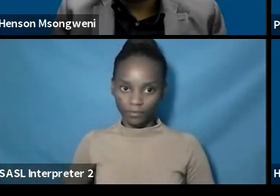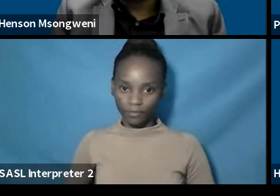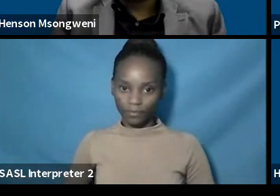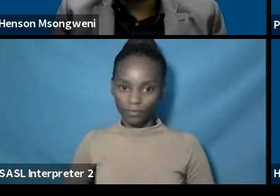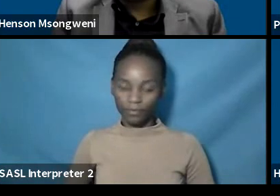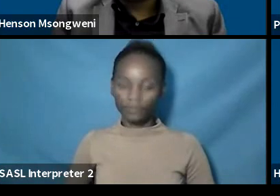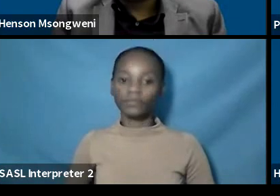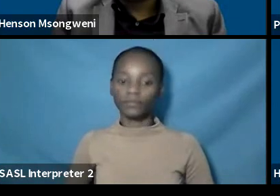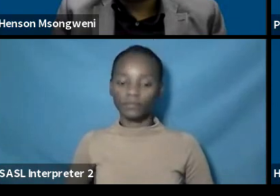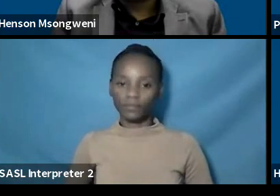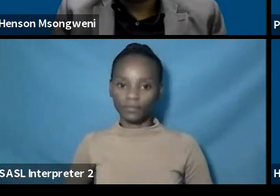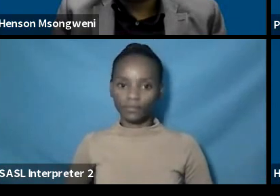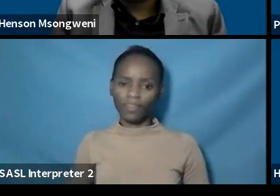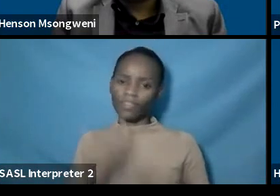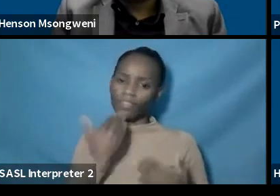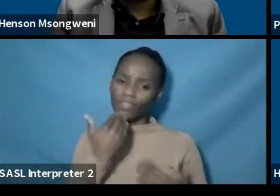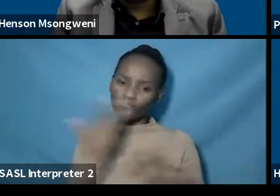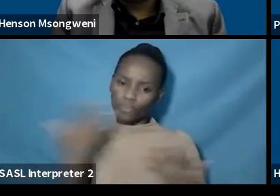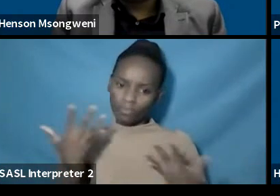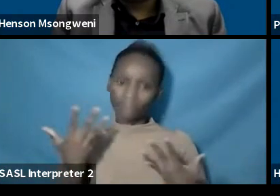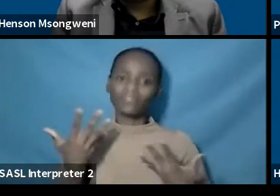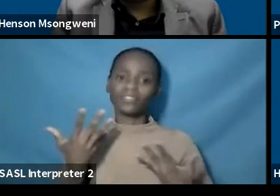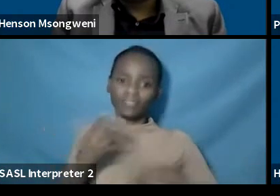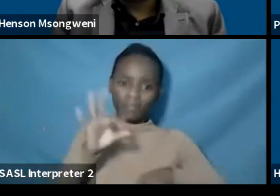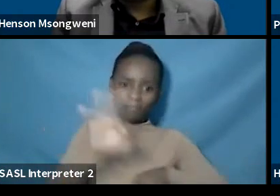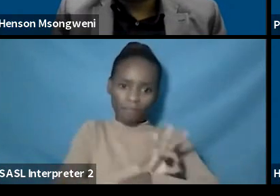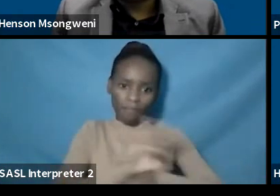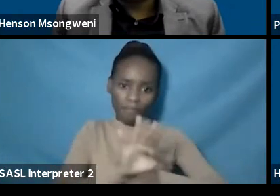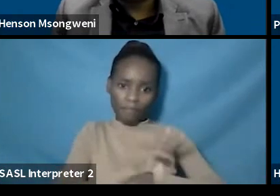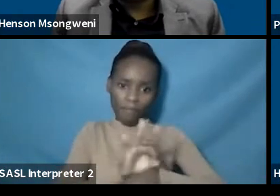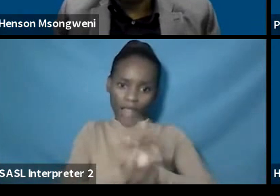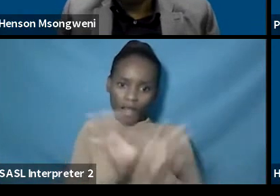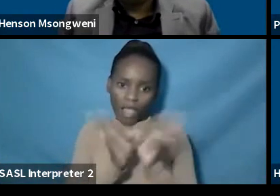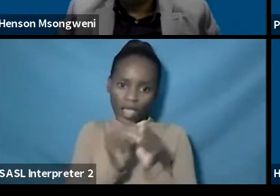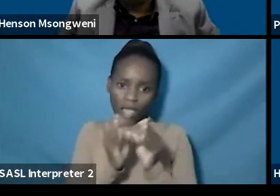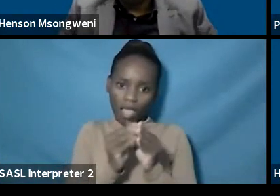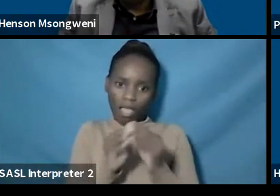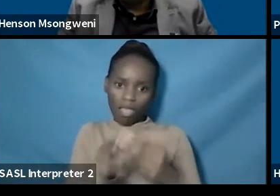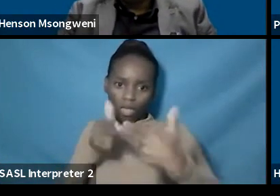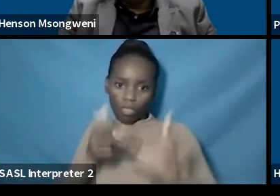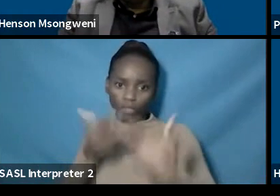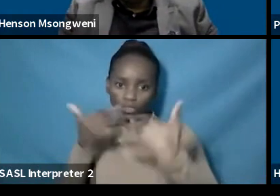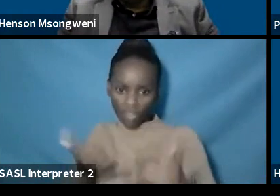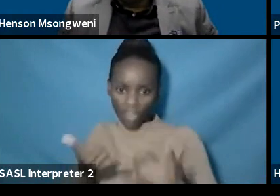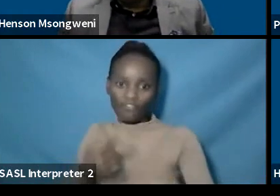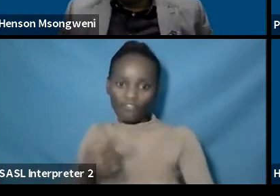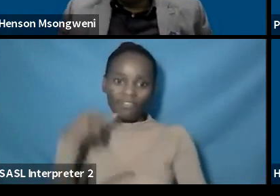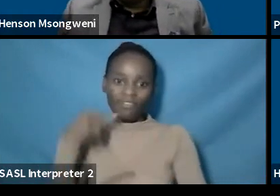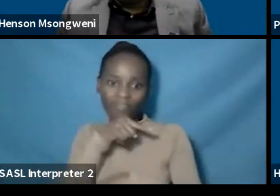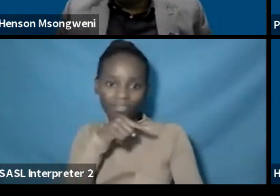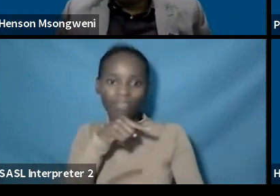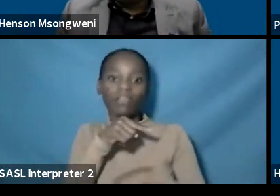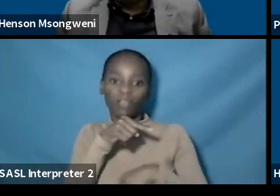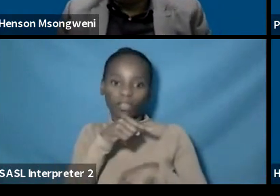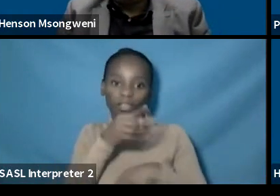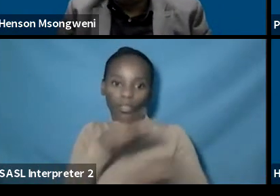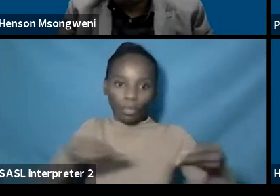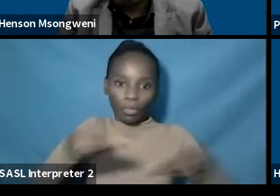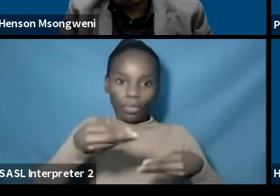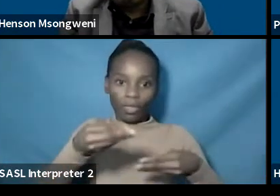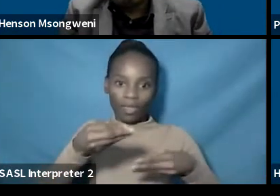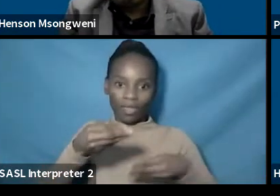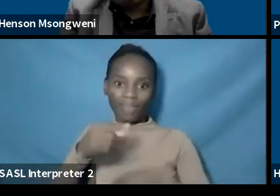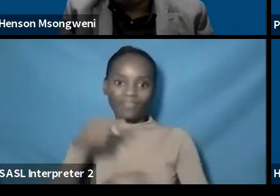this webinar on illicit trade and counterfeit procedures. Very informative and indeed with good intelligence from